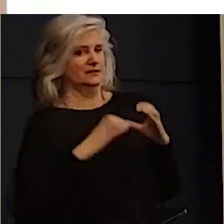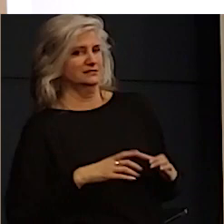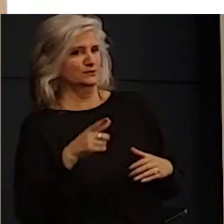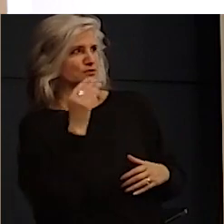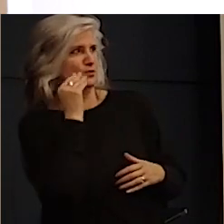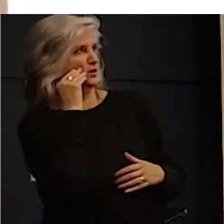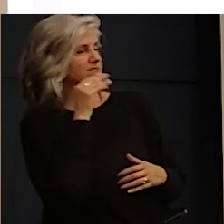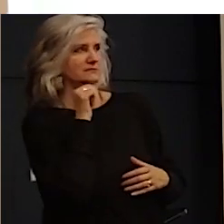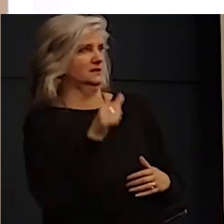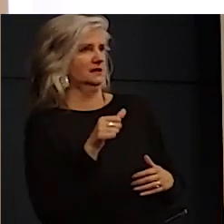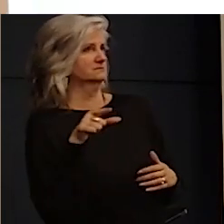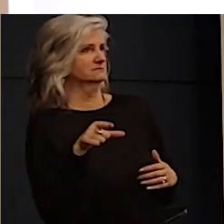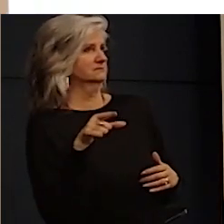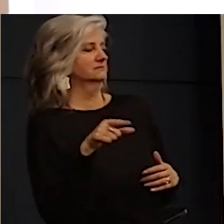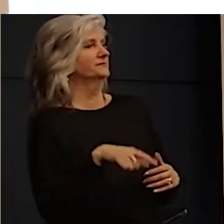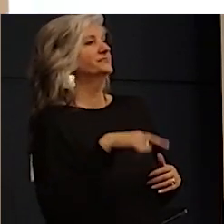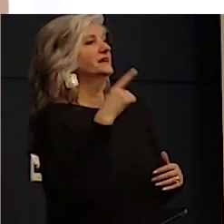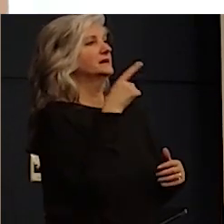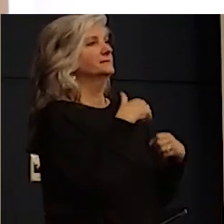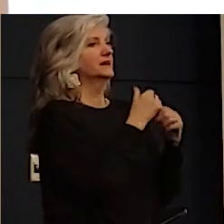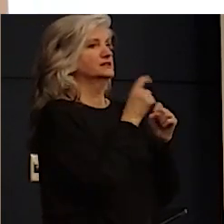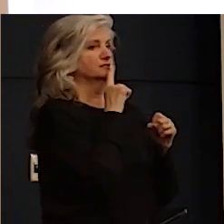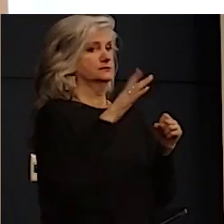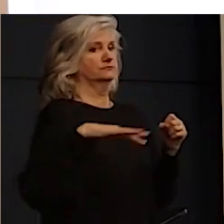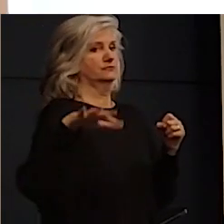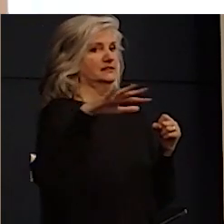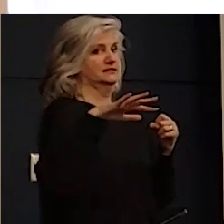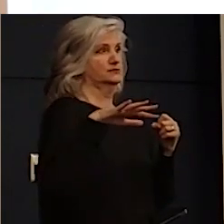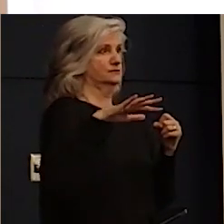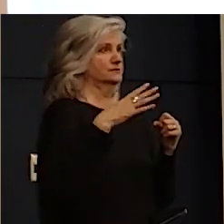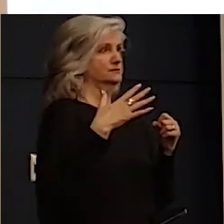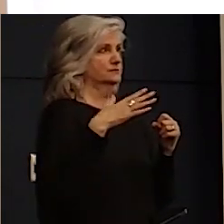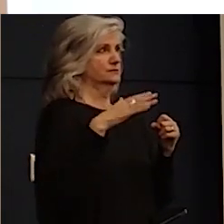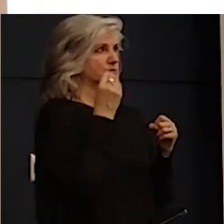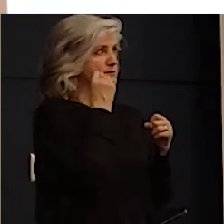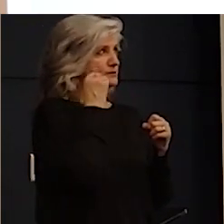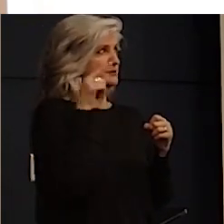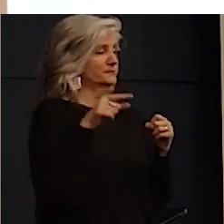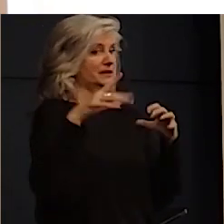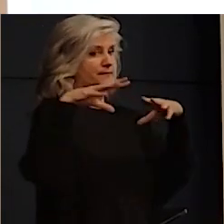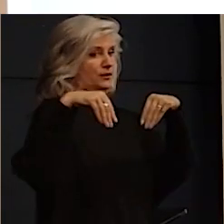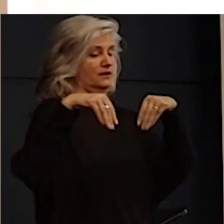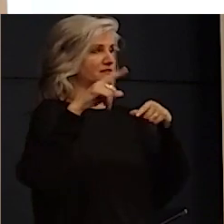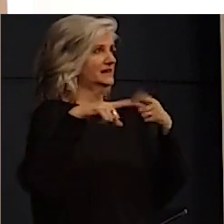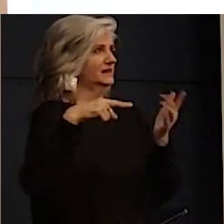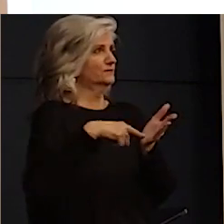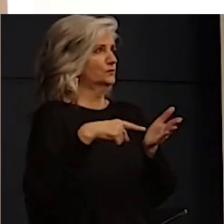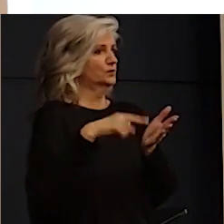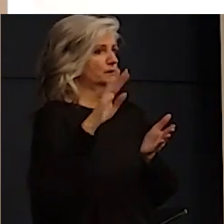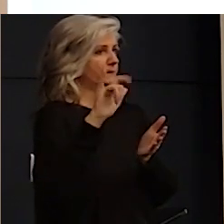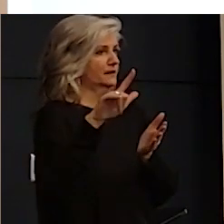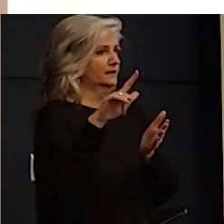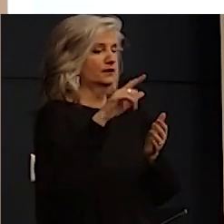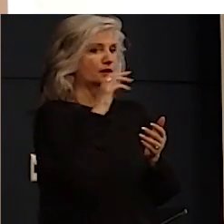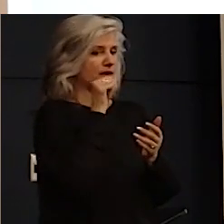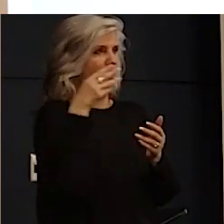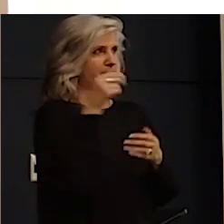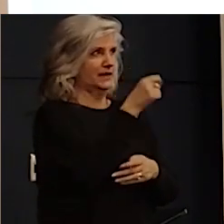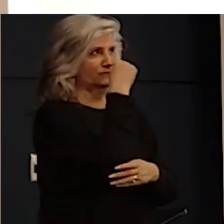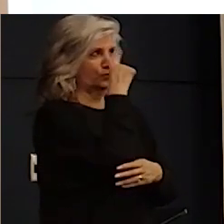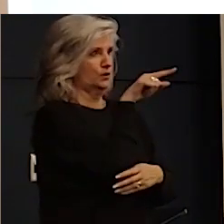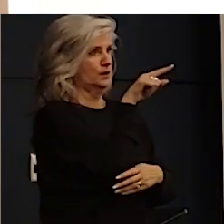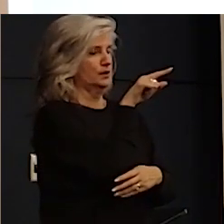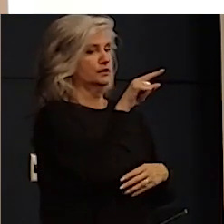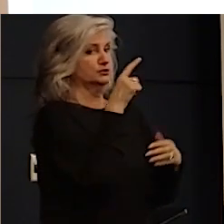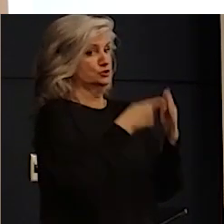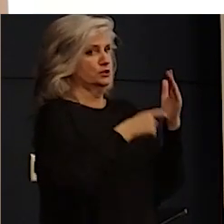in front of the commission is making sure residential customers who get their power shut off if they can't afford their bill are not paying for charges